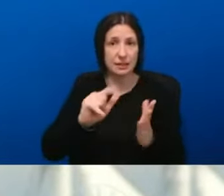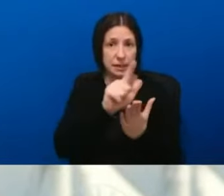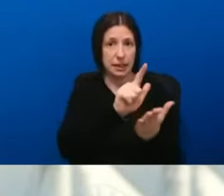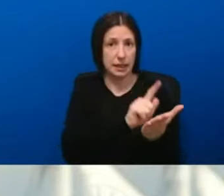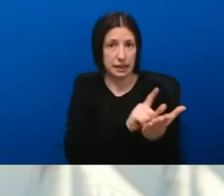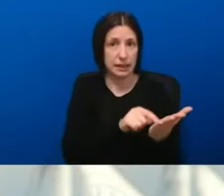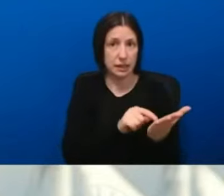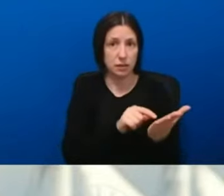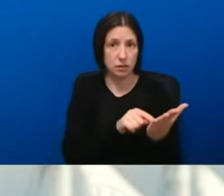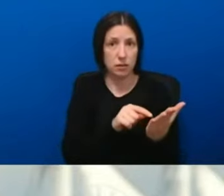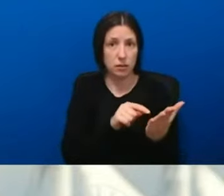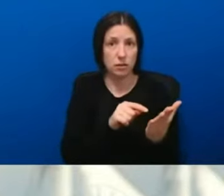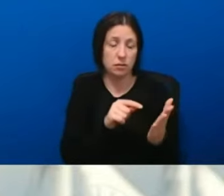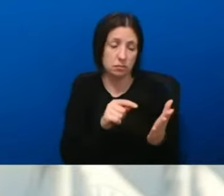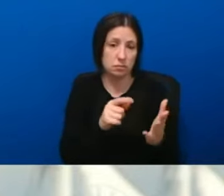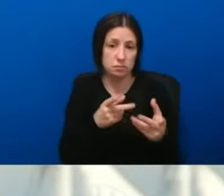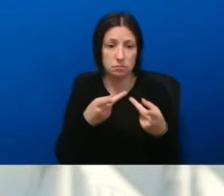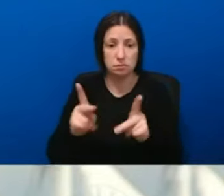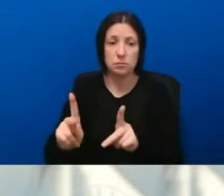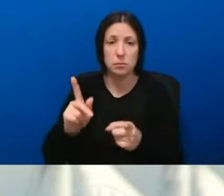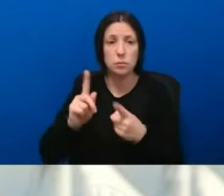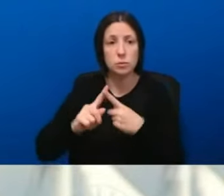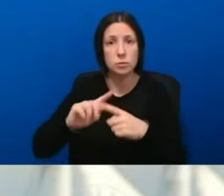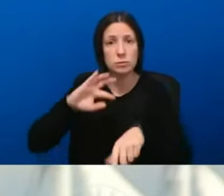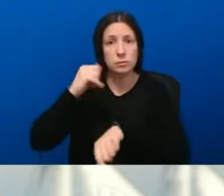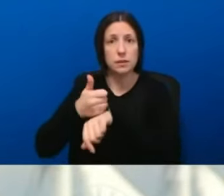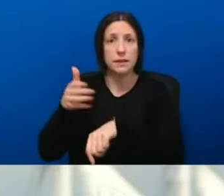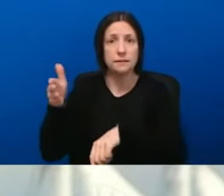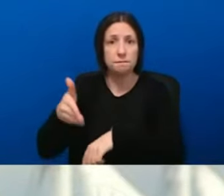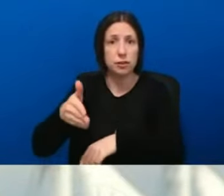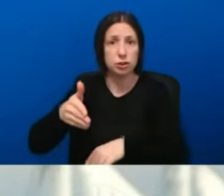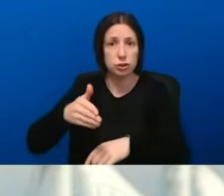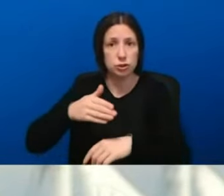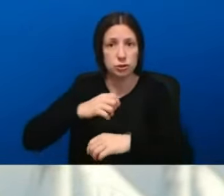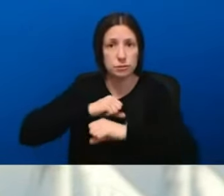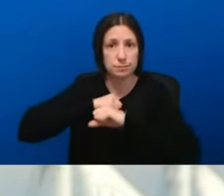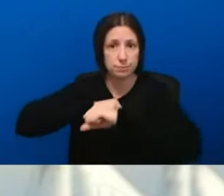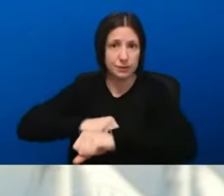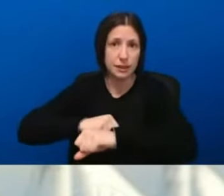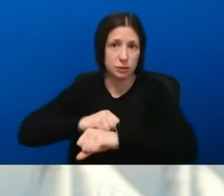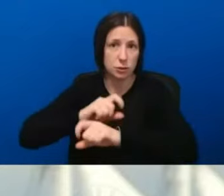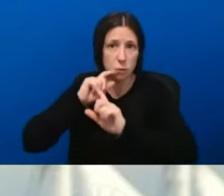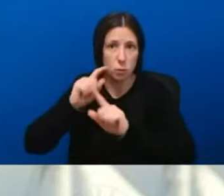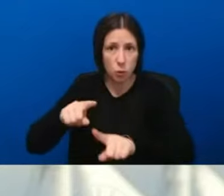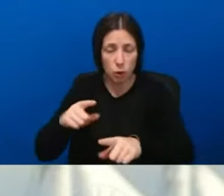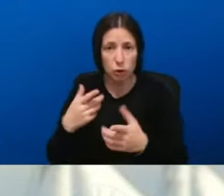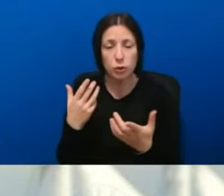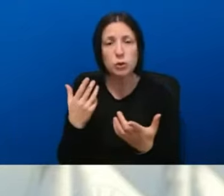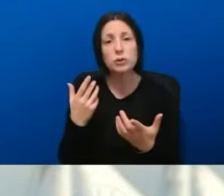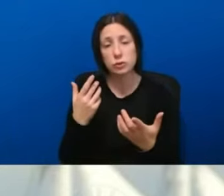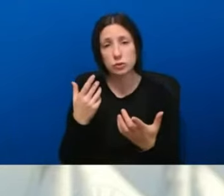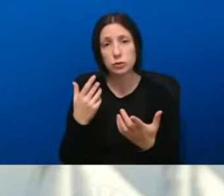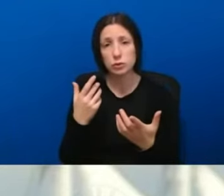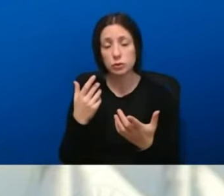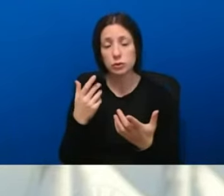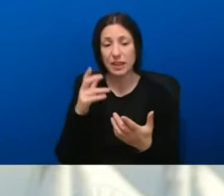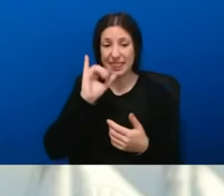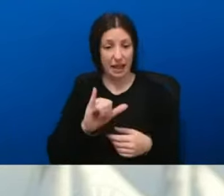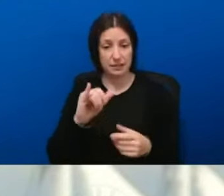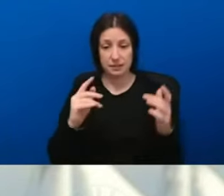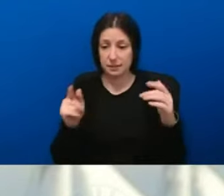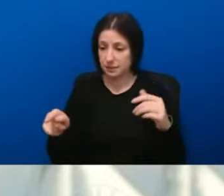That's the basis, the legal basis on which a fish protection order is made. So it gives